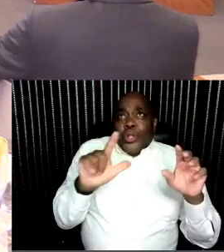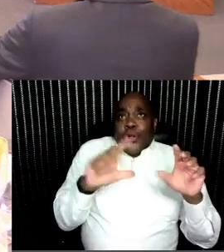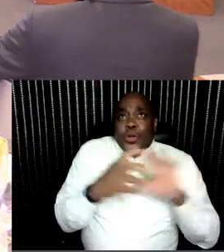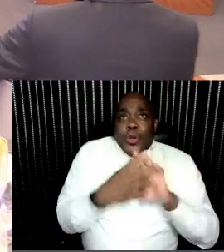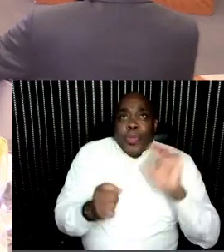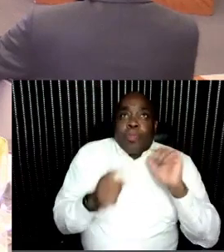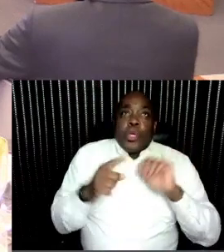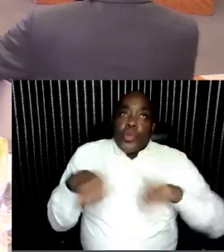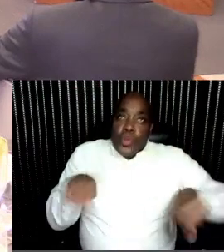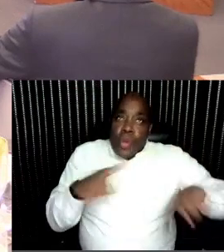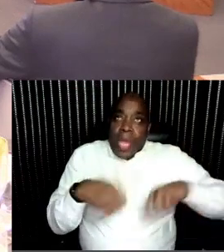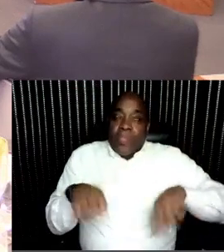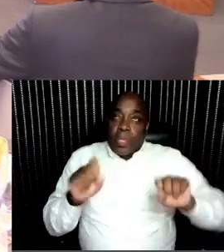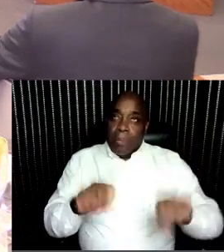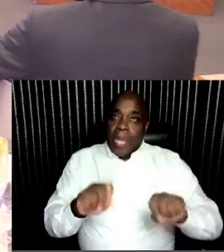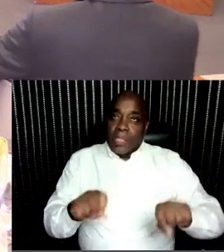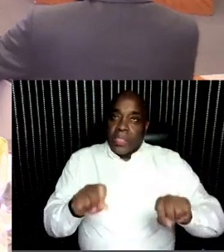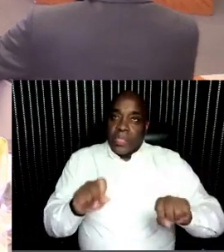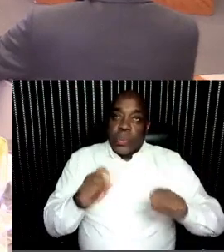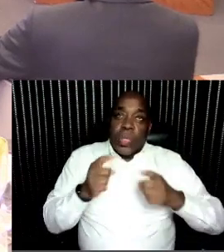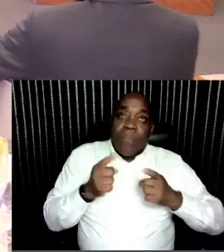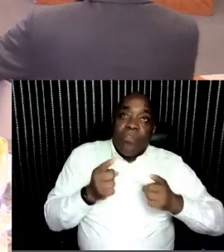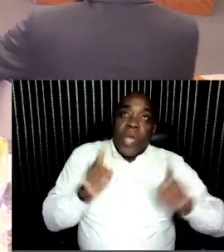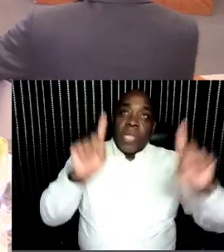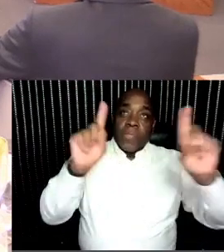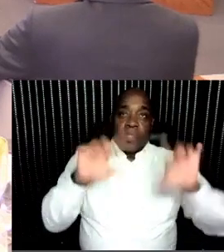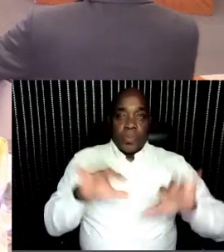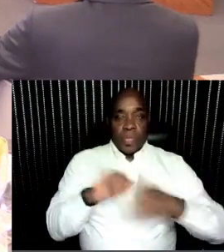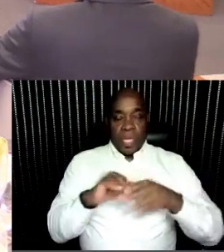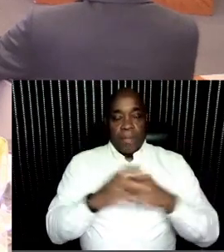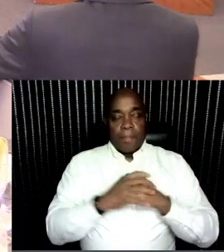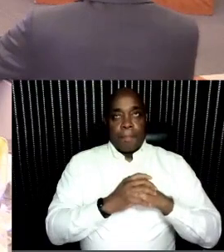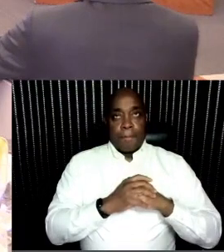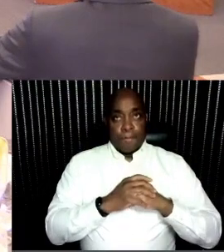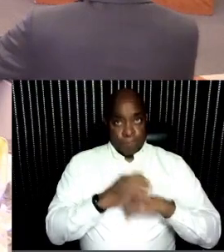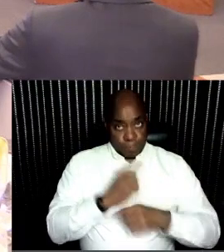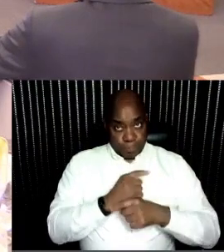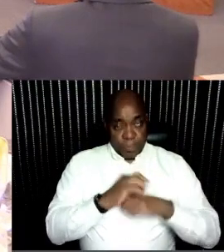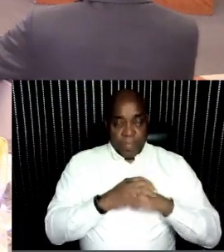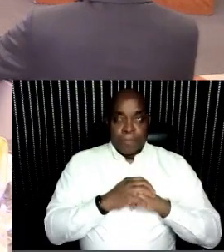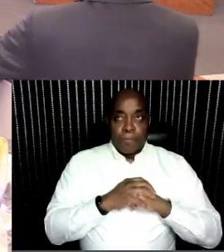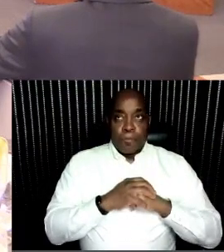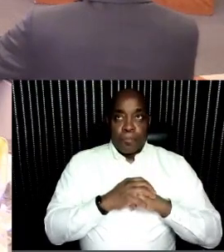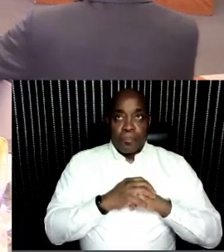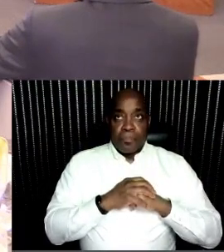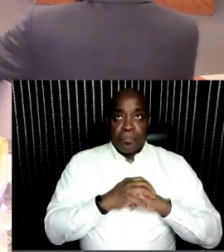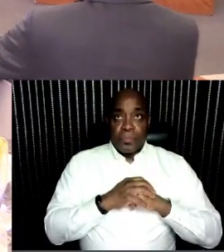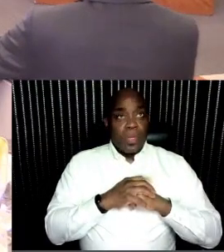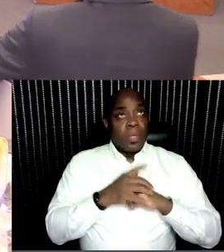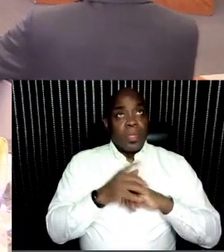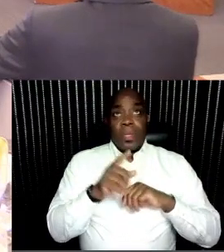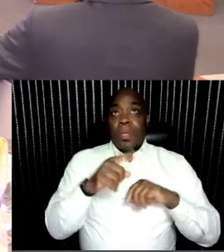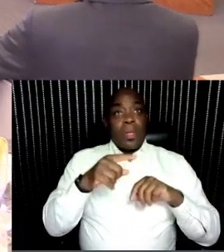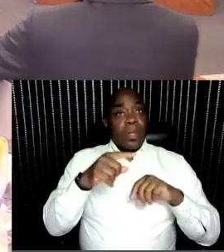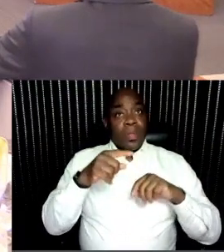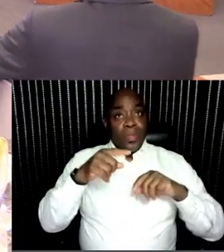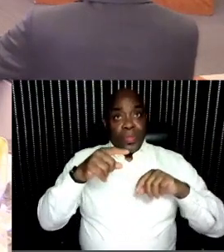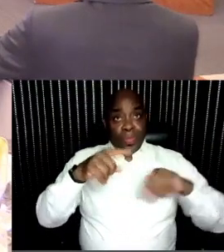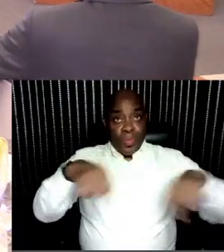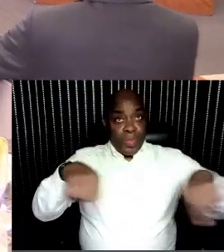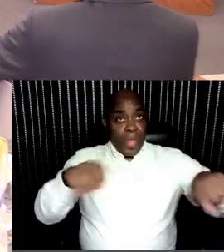that effectively, right? Like, they don't want to come to where you are, you got to go to where they